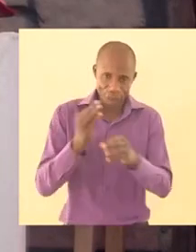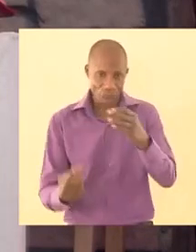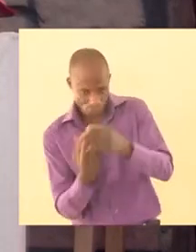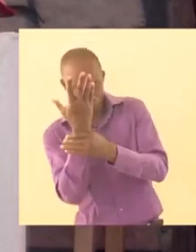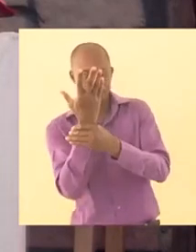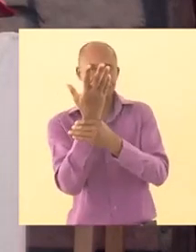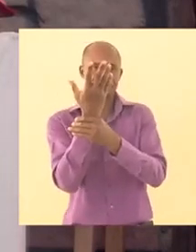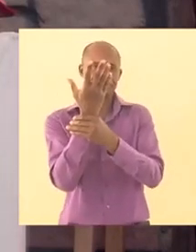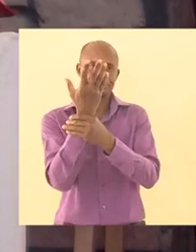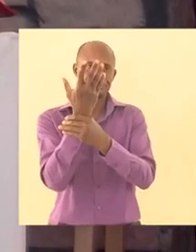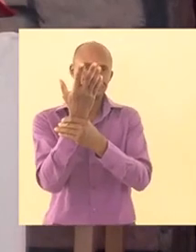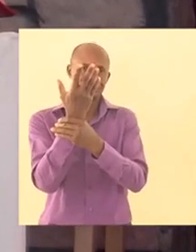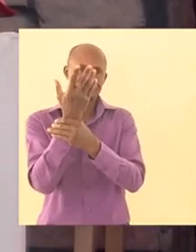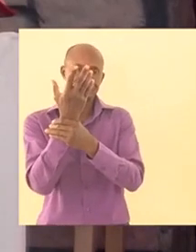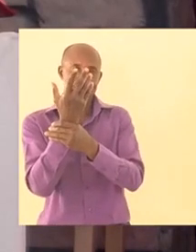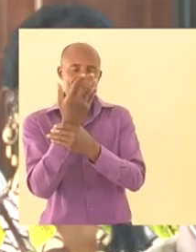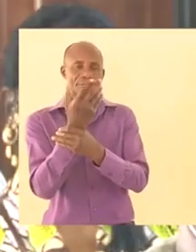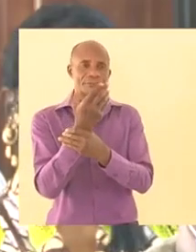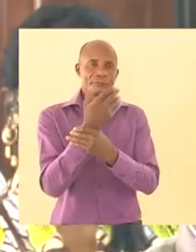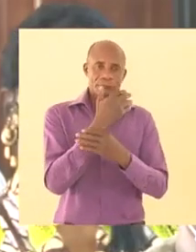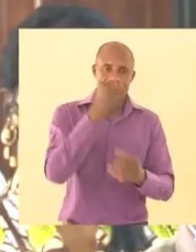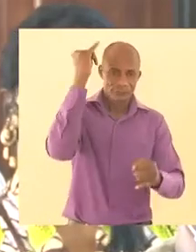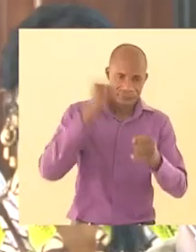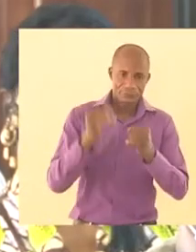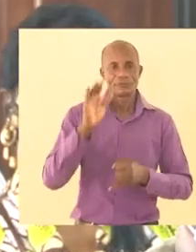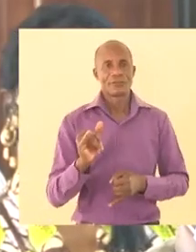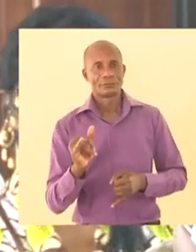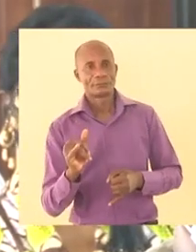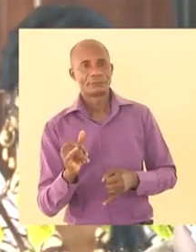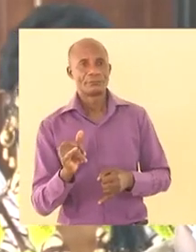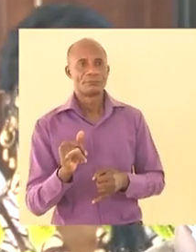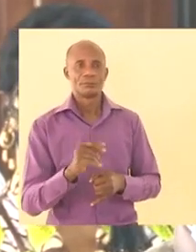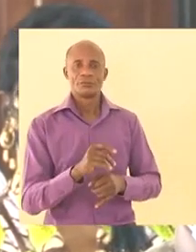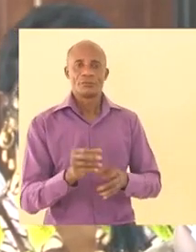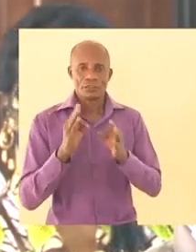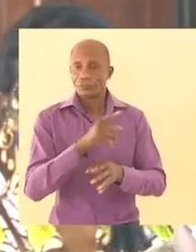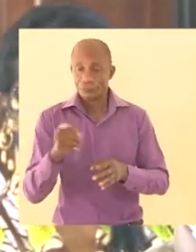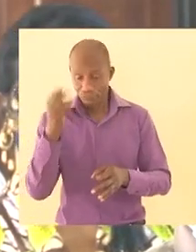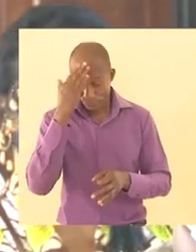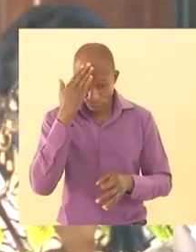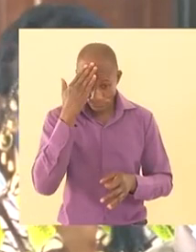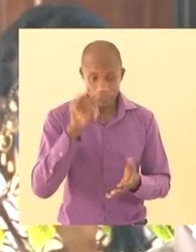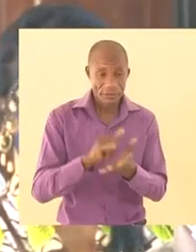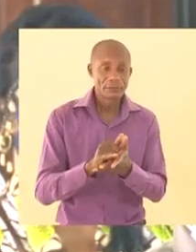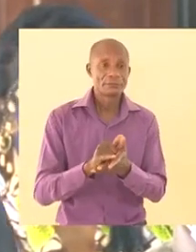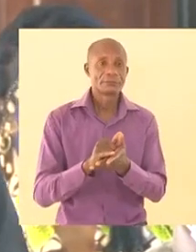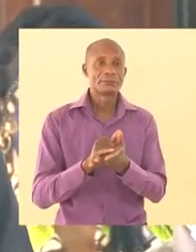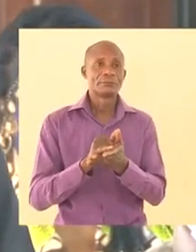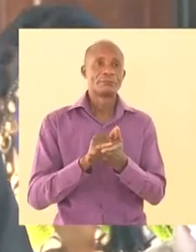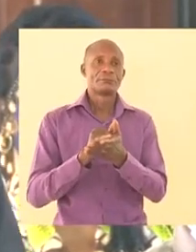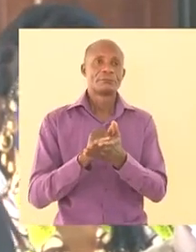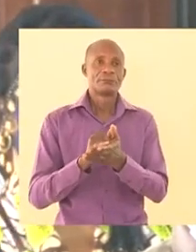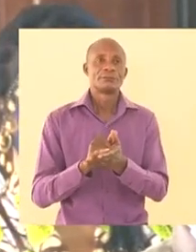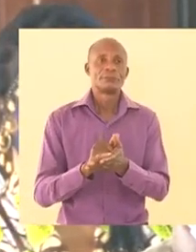more. And finally, Father, we should know that there are costs that come with it. There